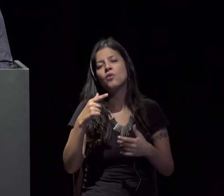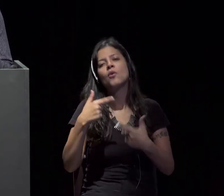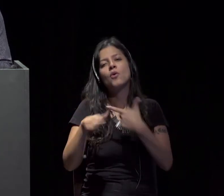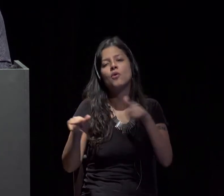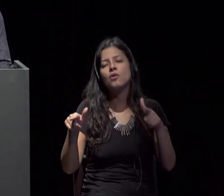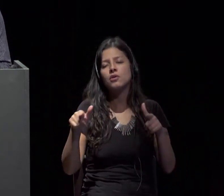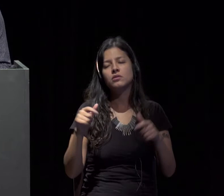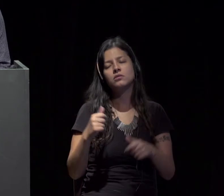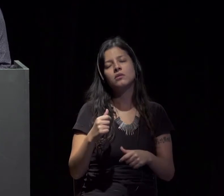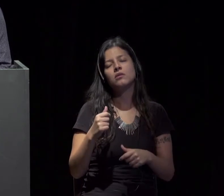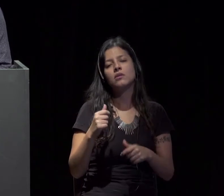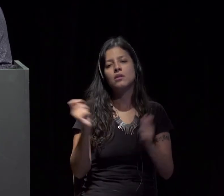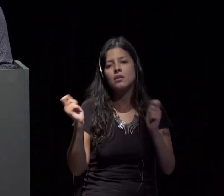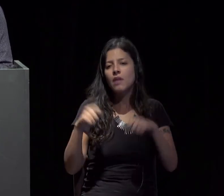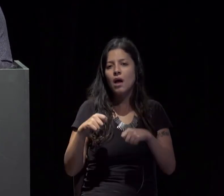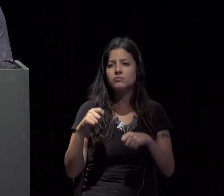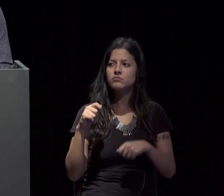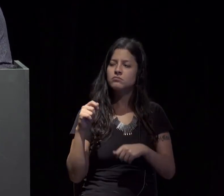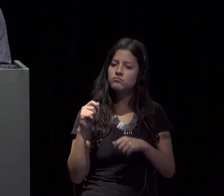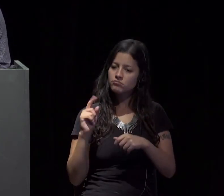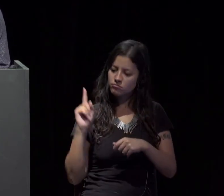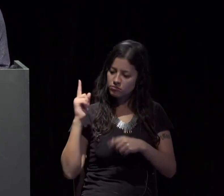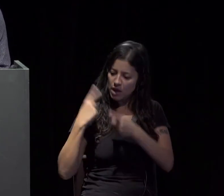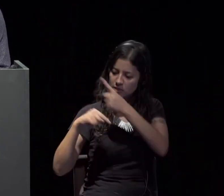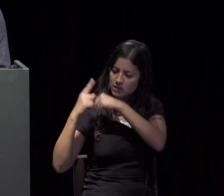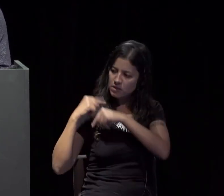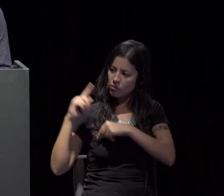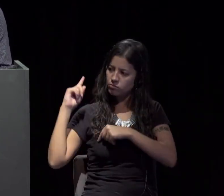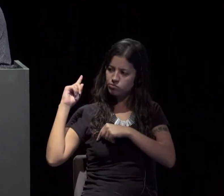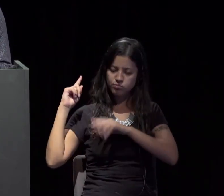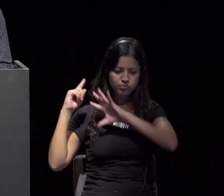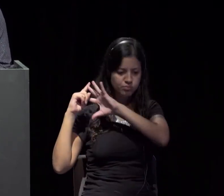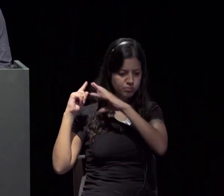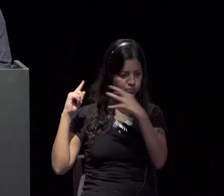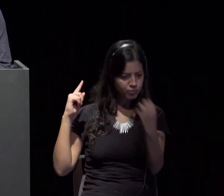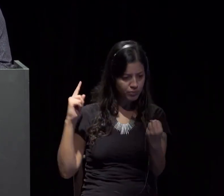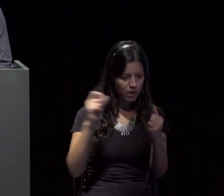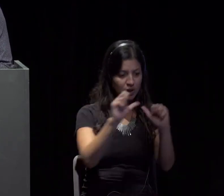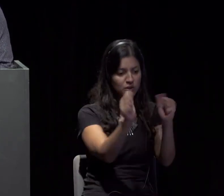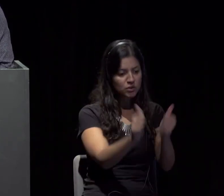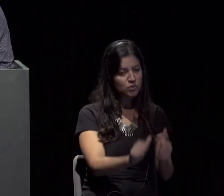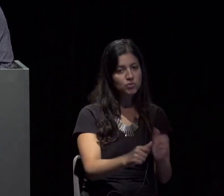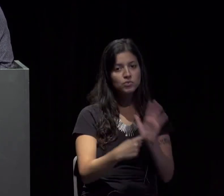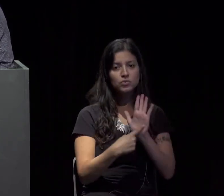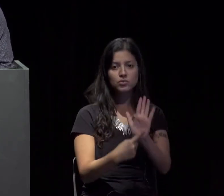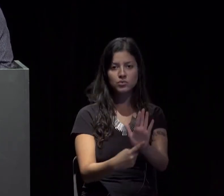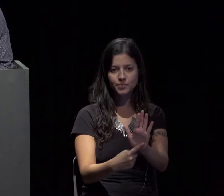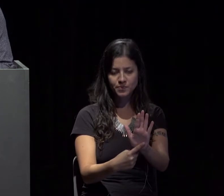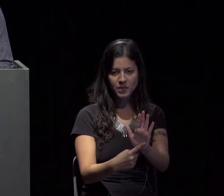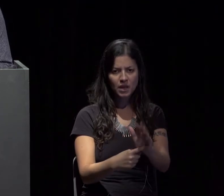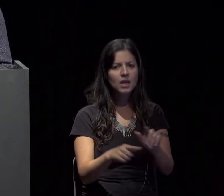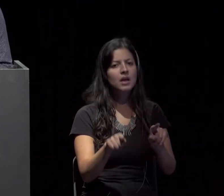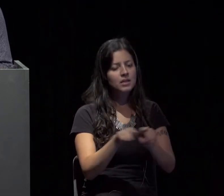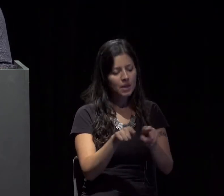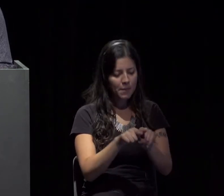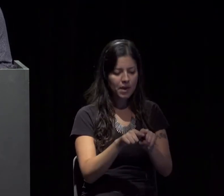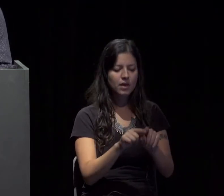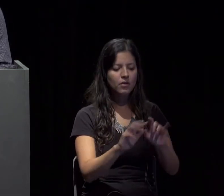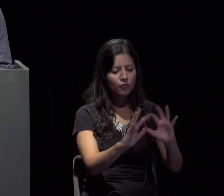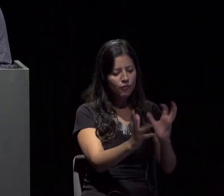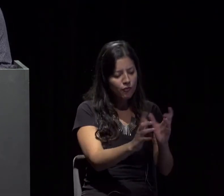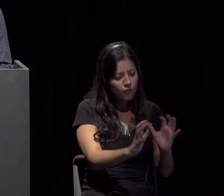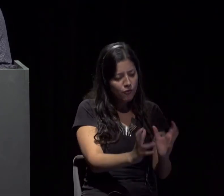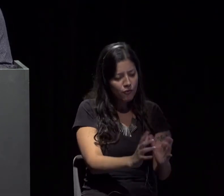And finally, in these later works, the concerns about the metamorphic form and the life cycle speak to